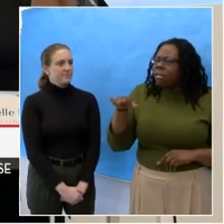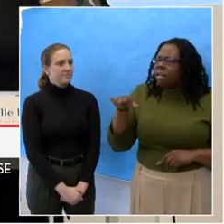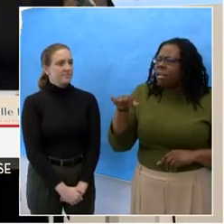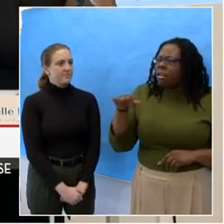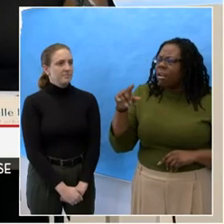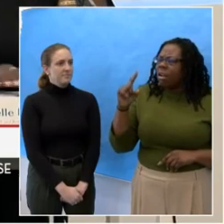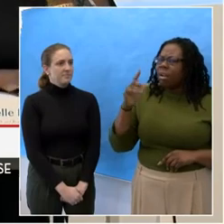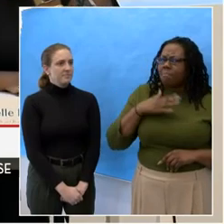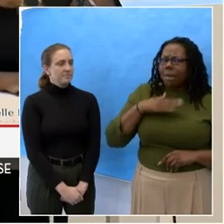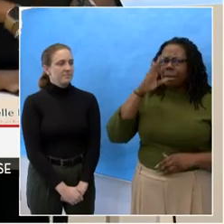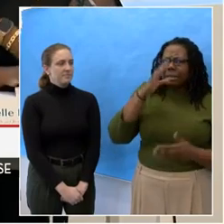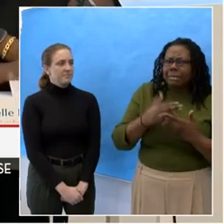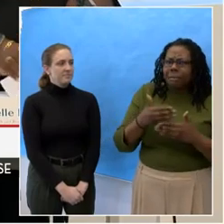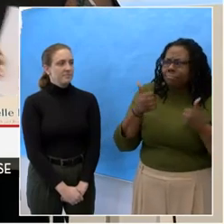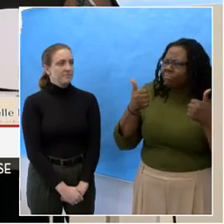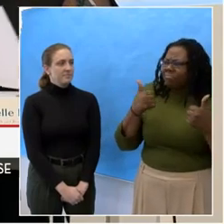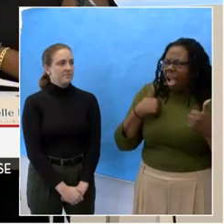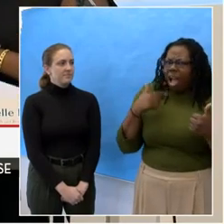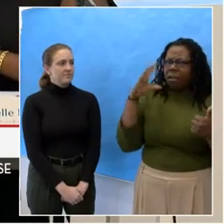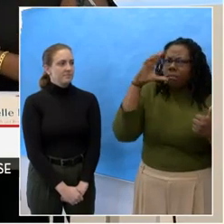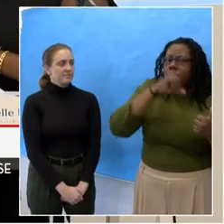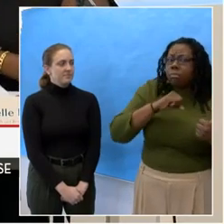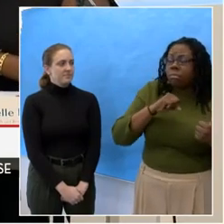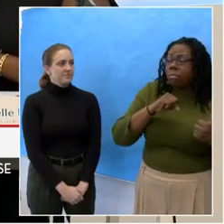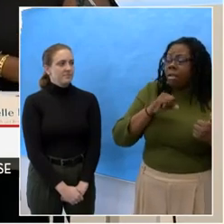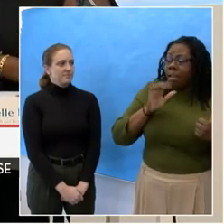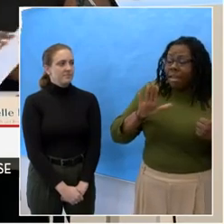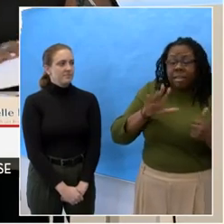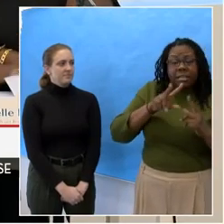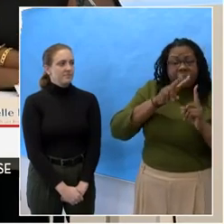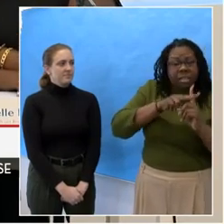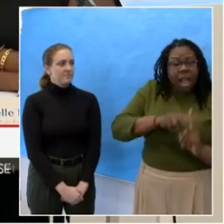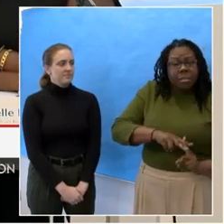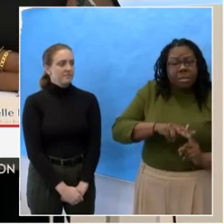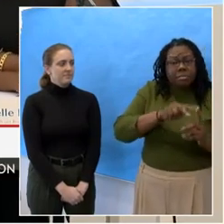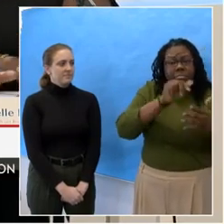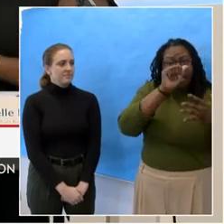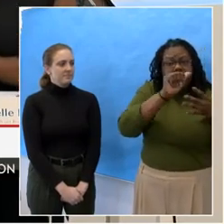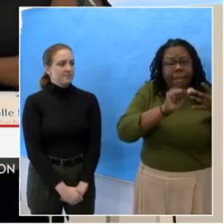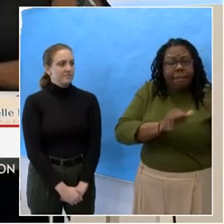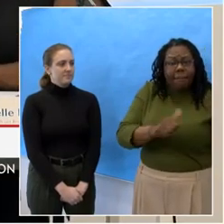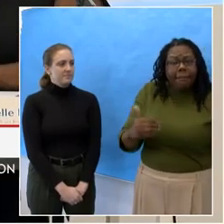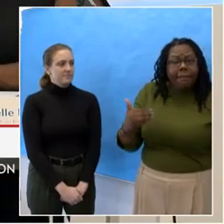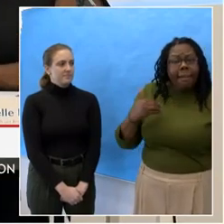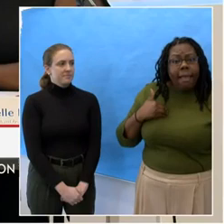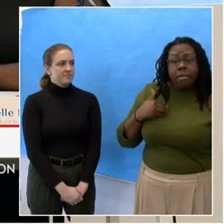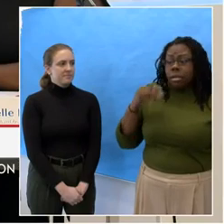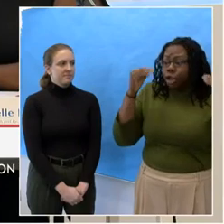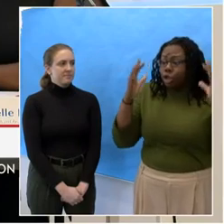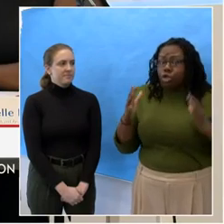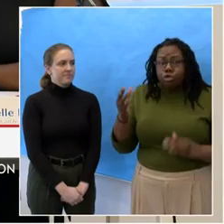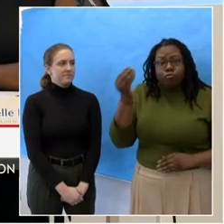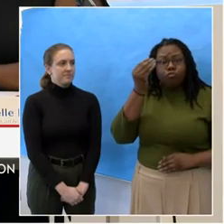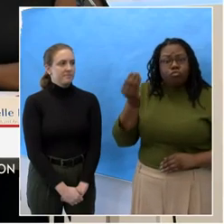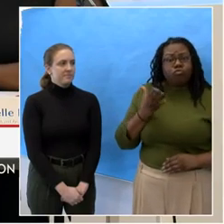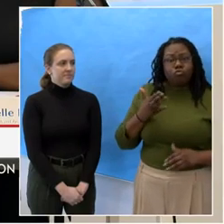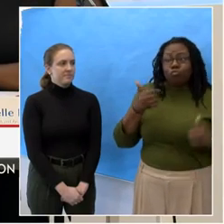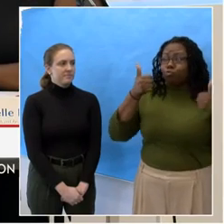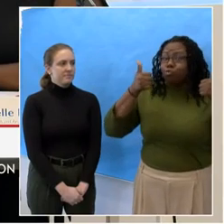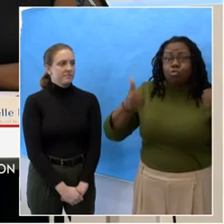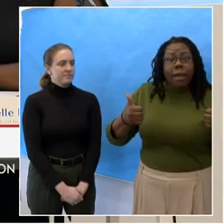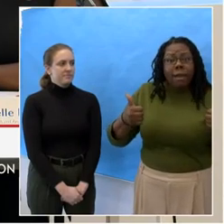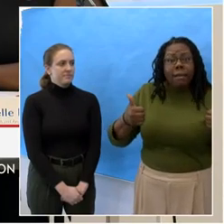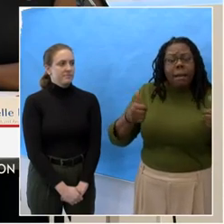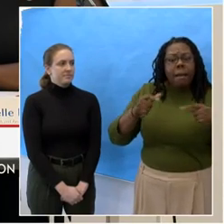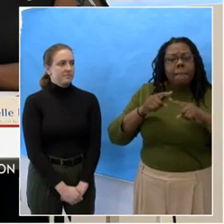on his assignments, and his teacher said he was doing great. And it wasn't until we got his standardized score back,